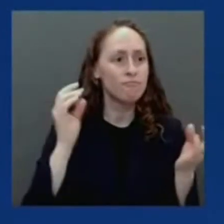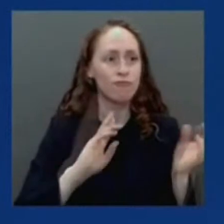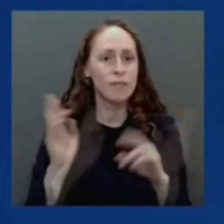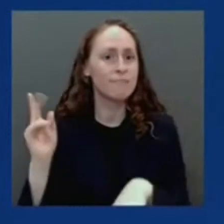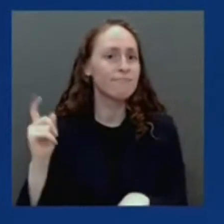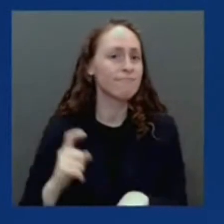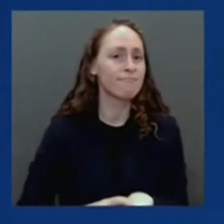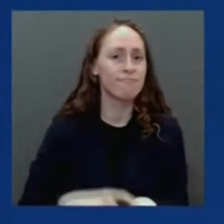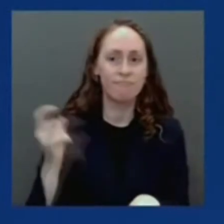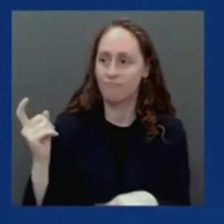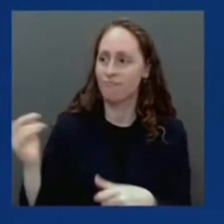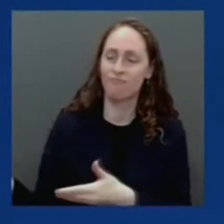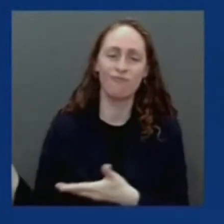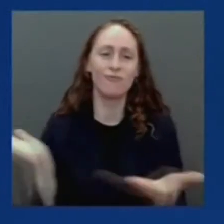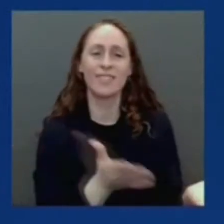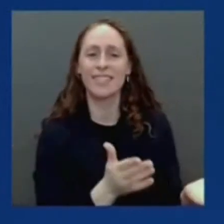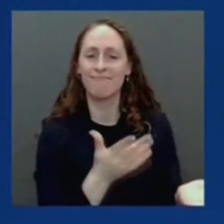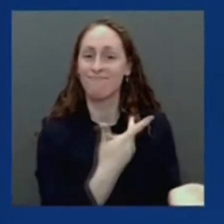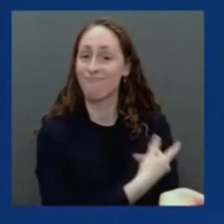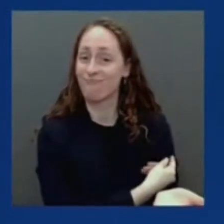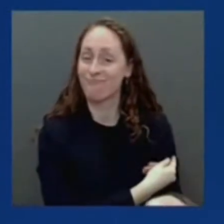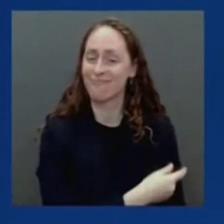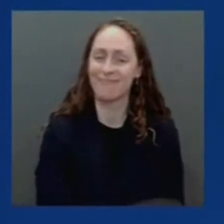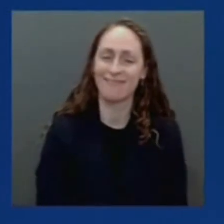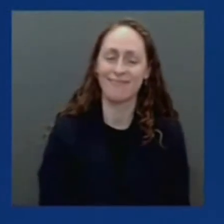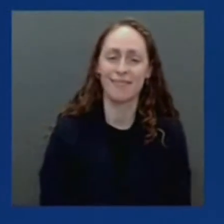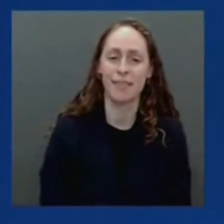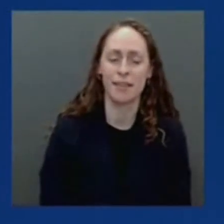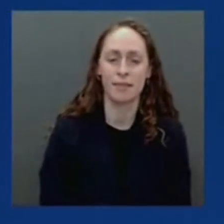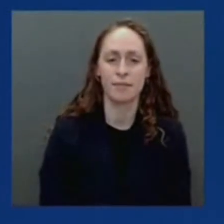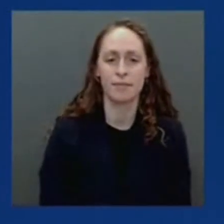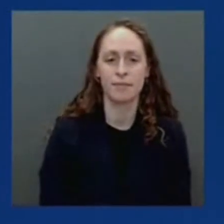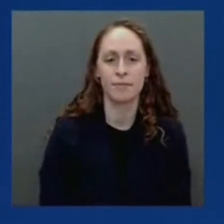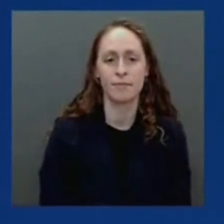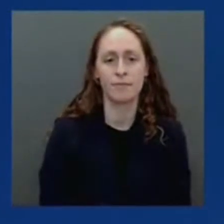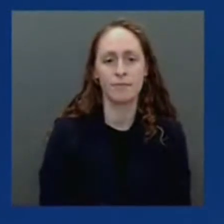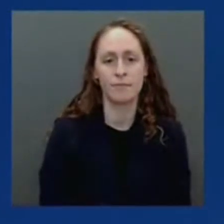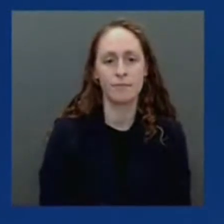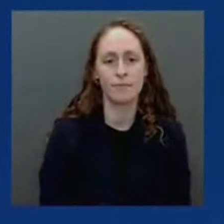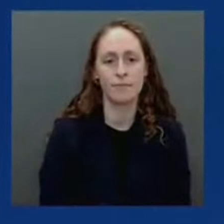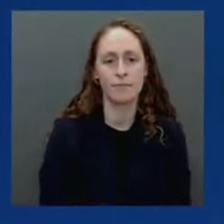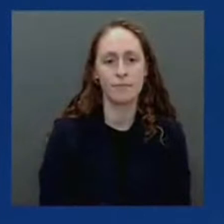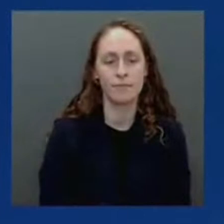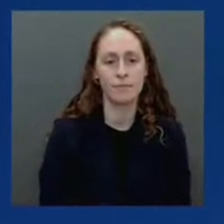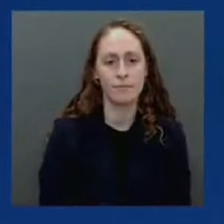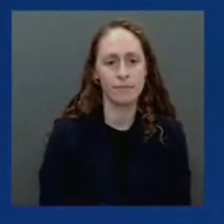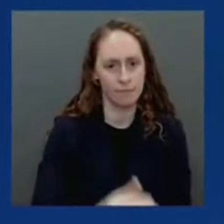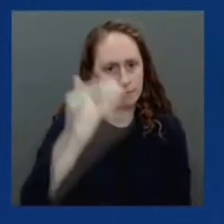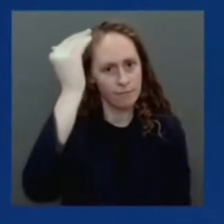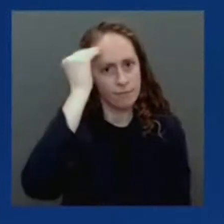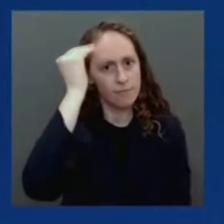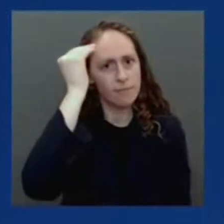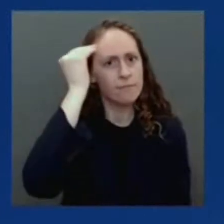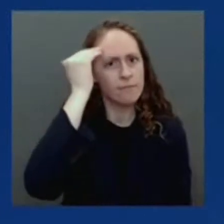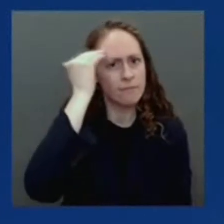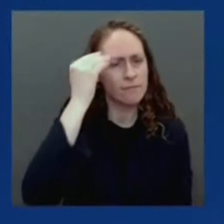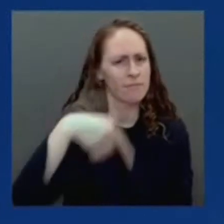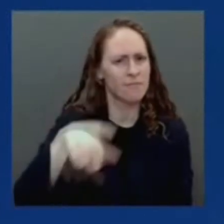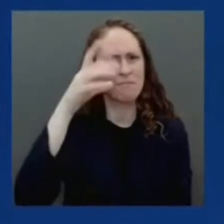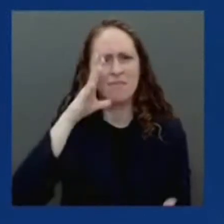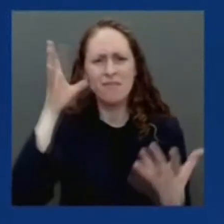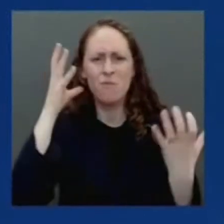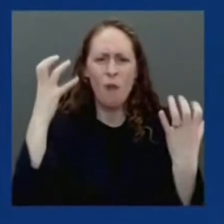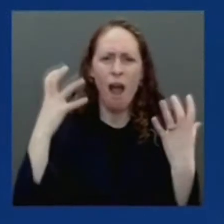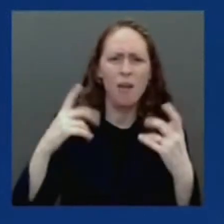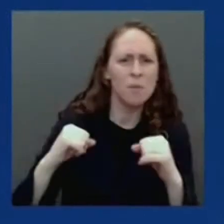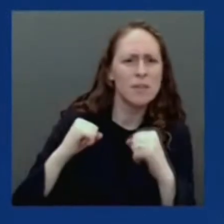While we know many parents are eager to get their kids the protection of the vaccine, we know others have questions. So we're working with our partners